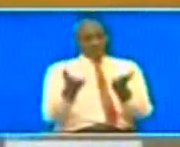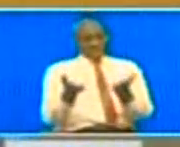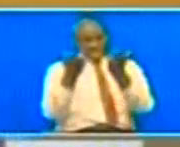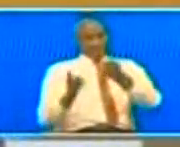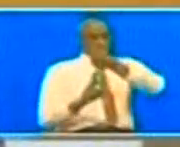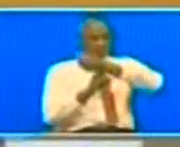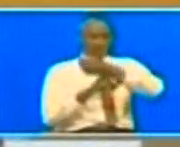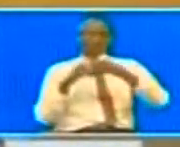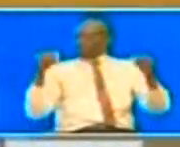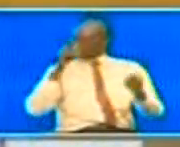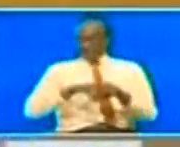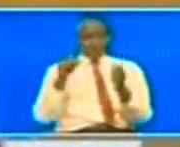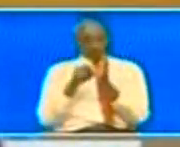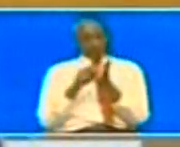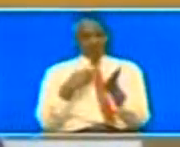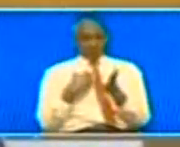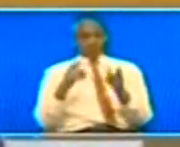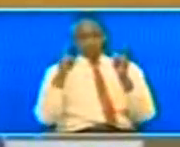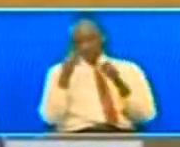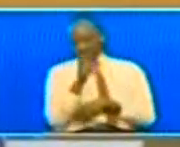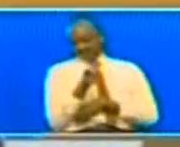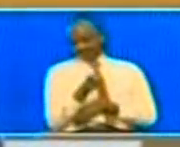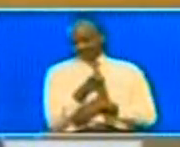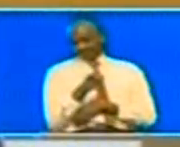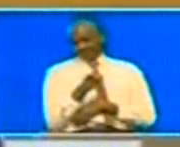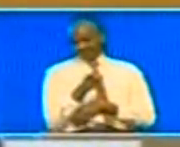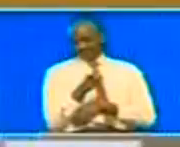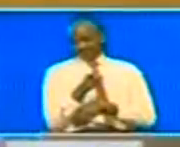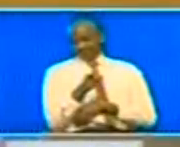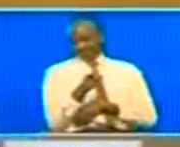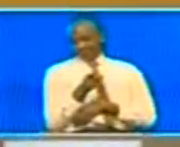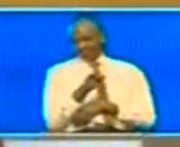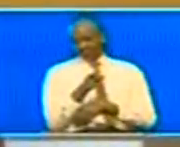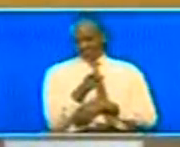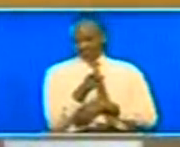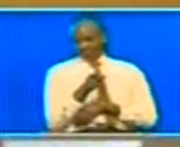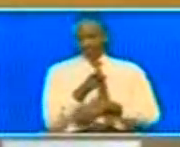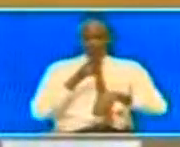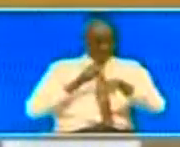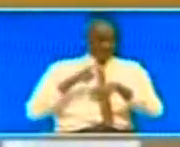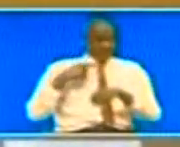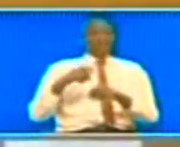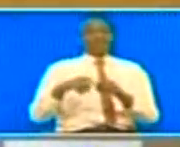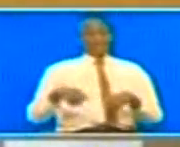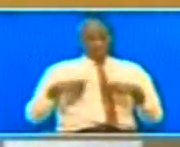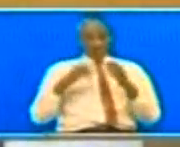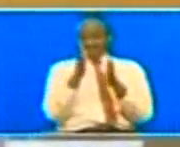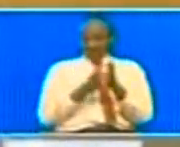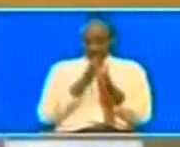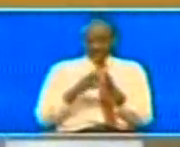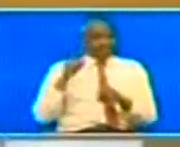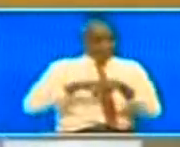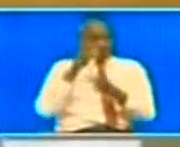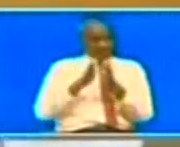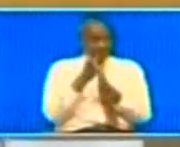for a long time. And as we were in Abasha, as you heard from Mheshimiwa Keter, that we were together in